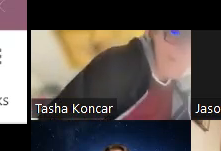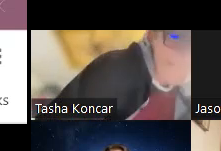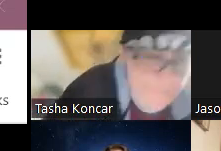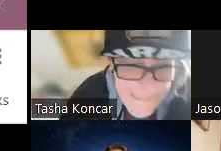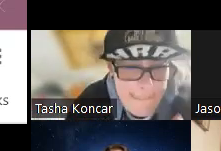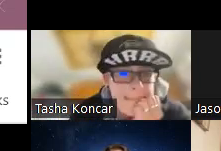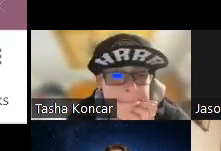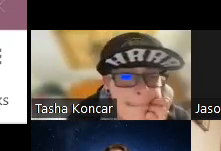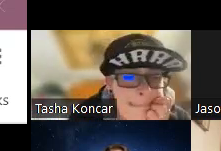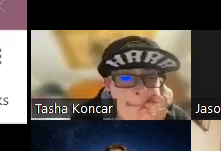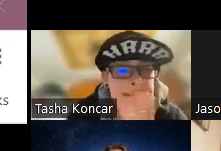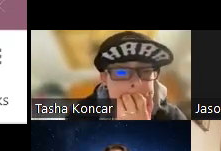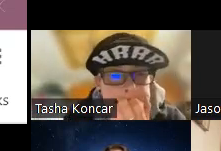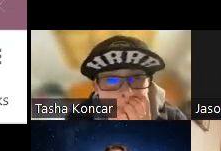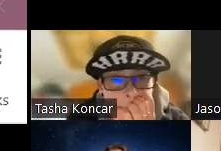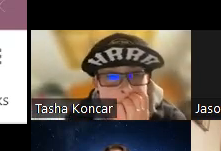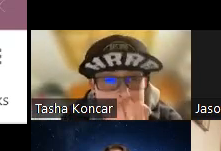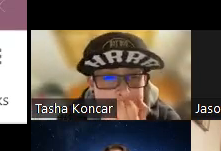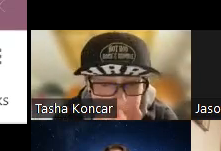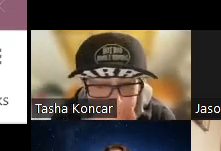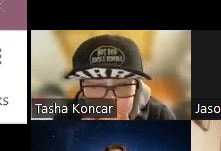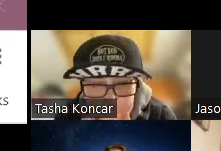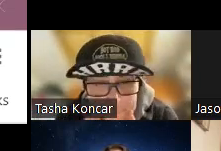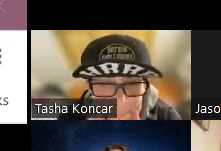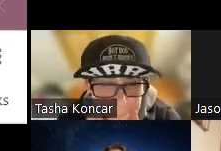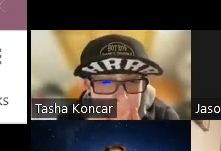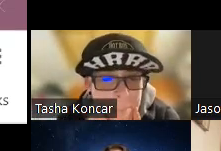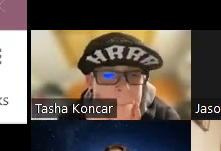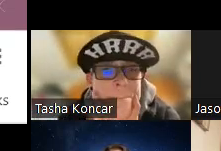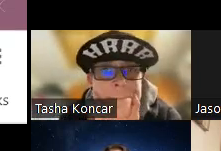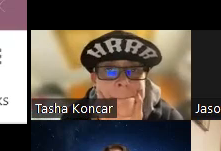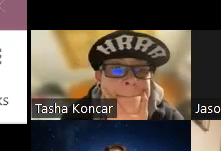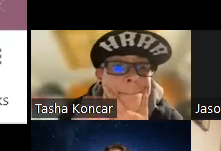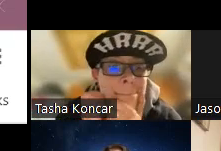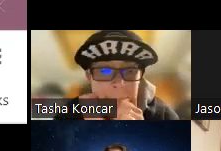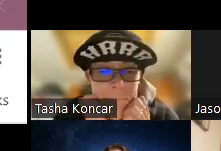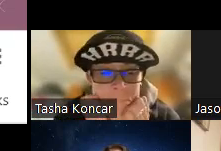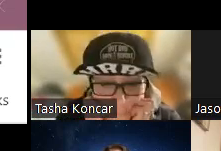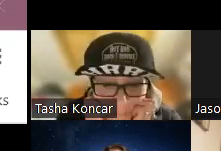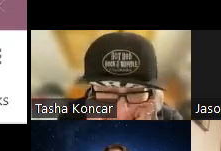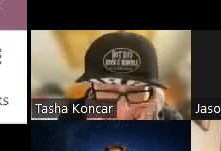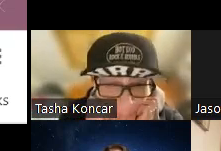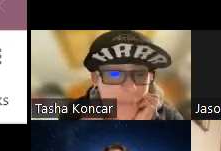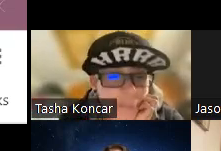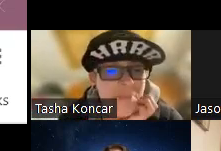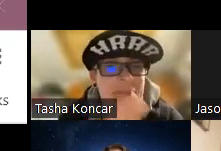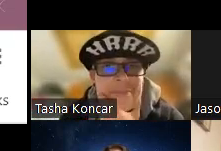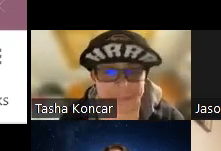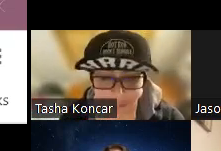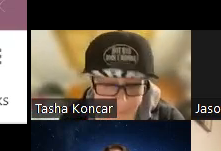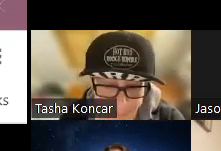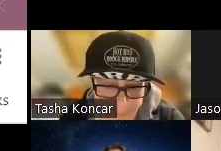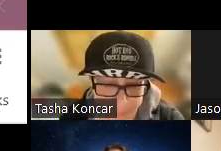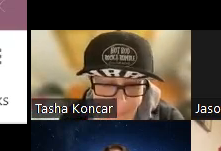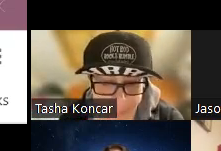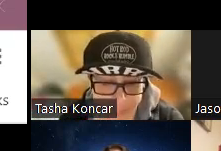And I know many of us with lived experience have been in groups, and we create these norms all over the state of Colorado. And this was an